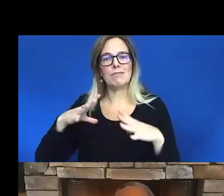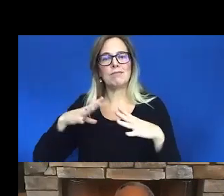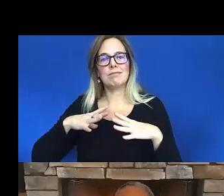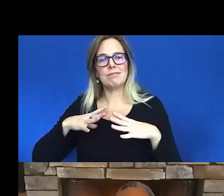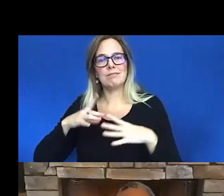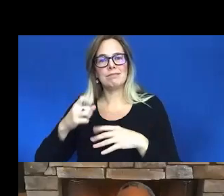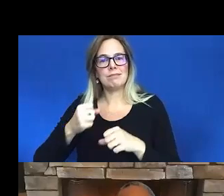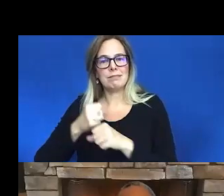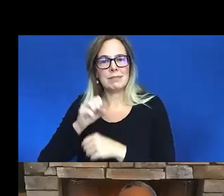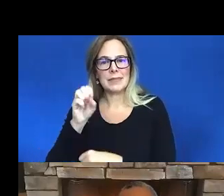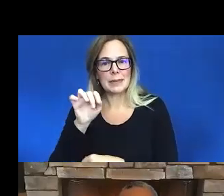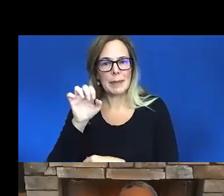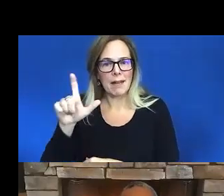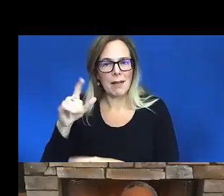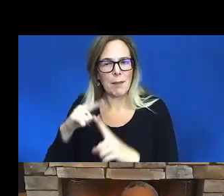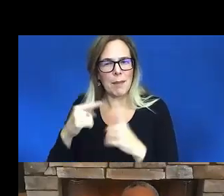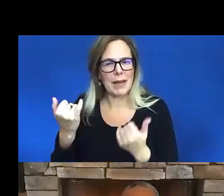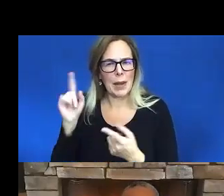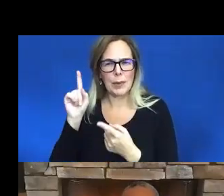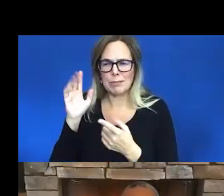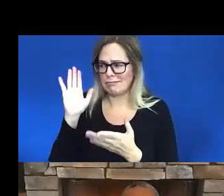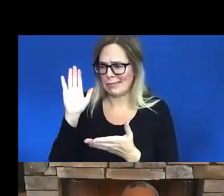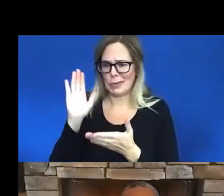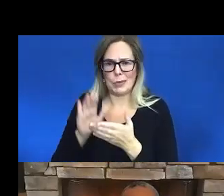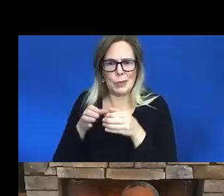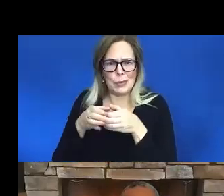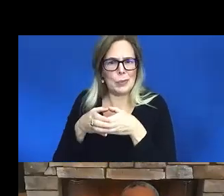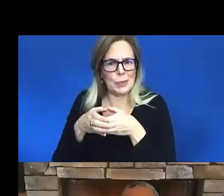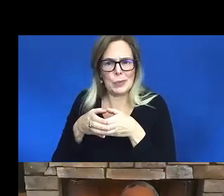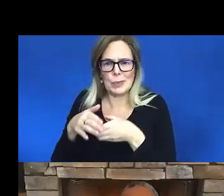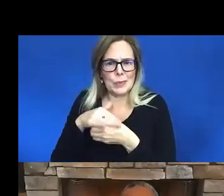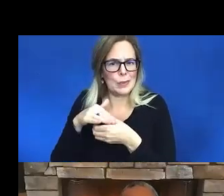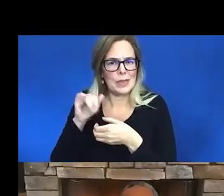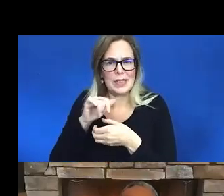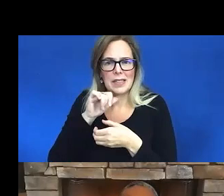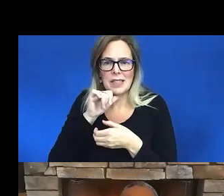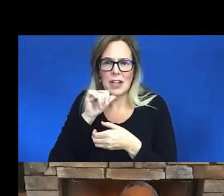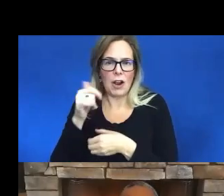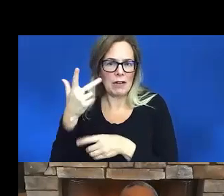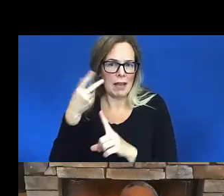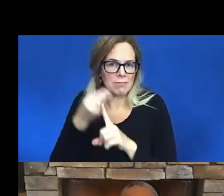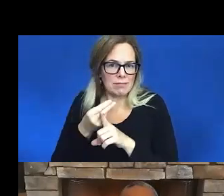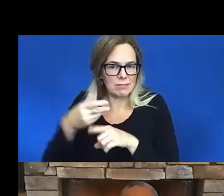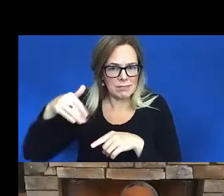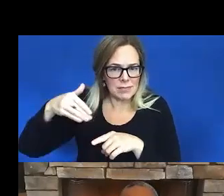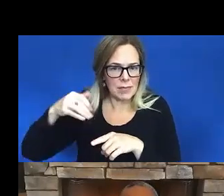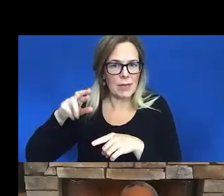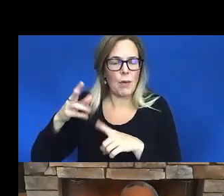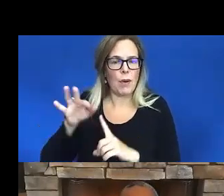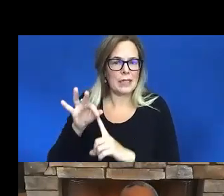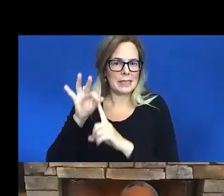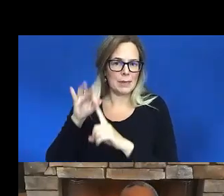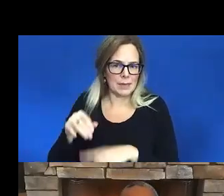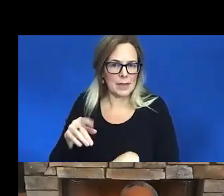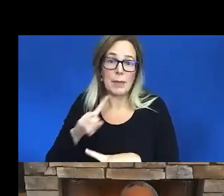to, again, just a handful of faculty who would not be vaccinated or exempt at this point. So there's been really great compliance